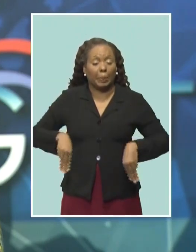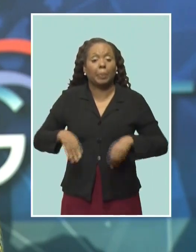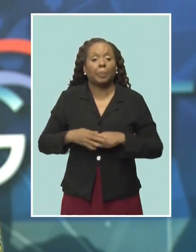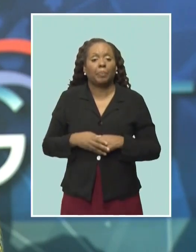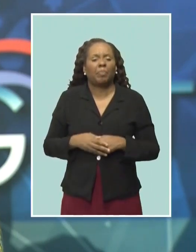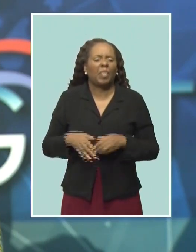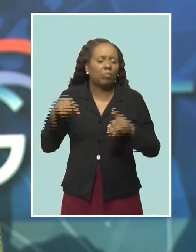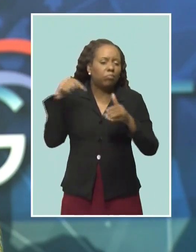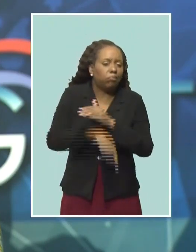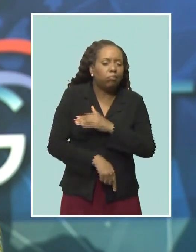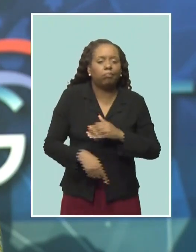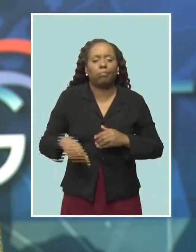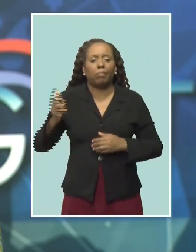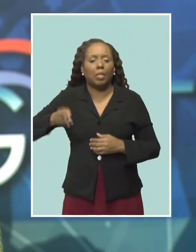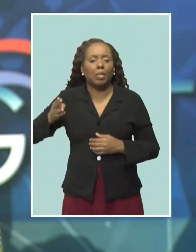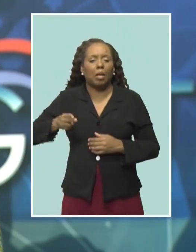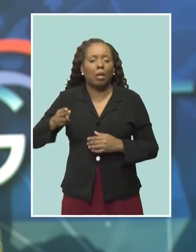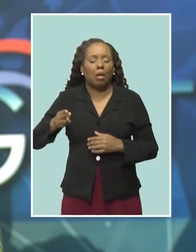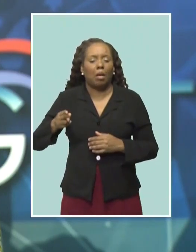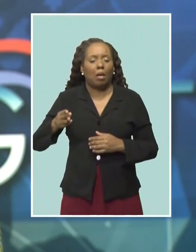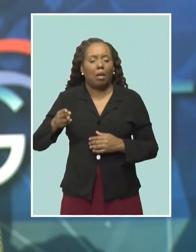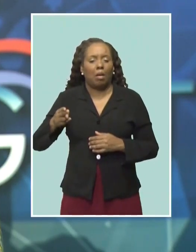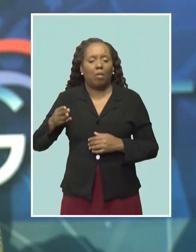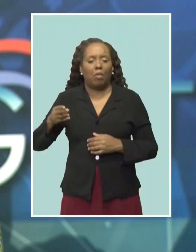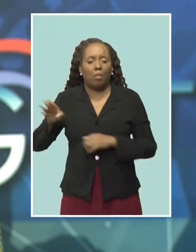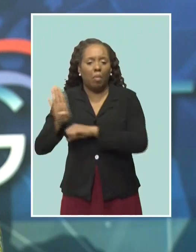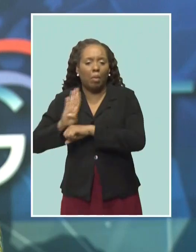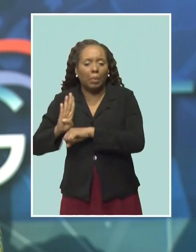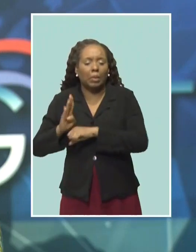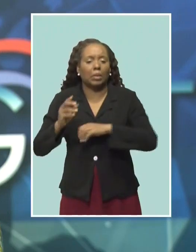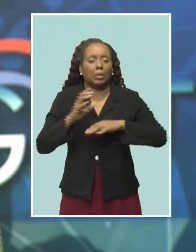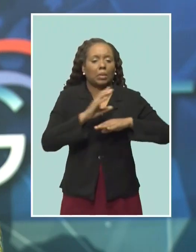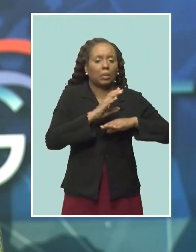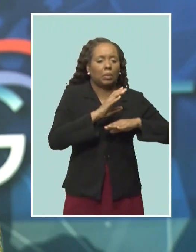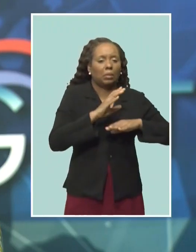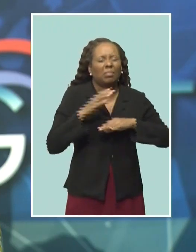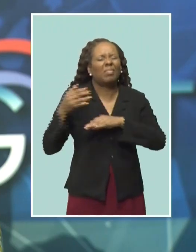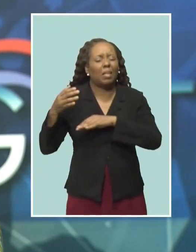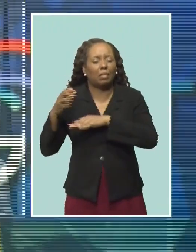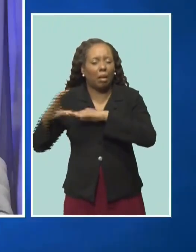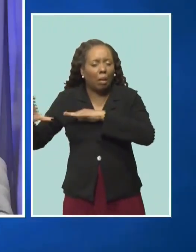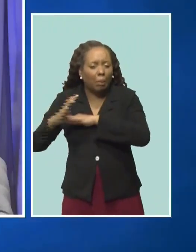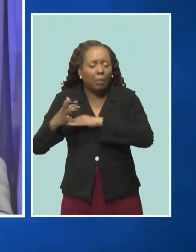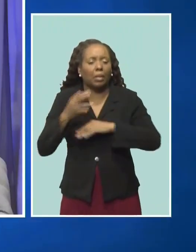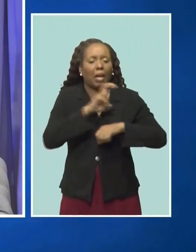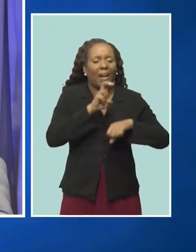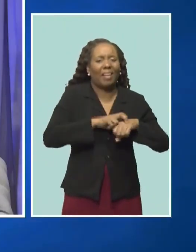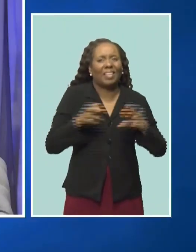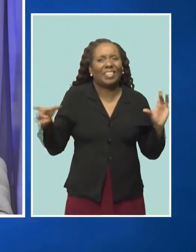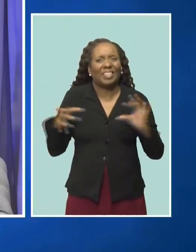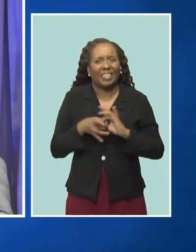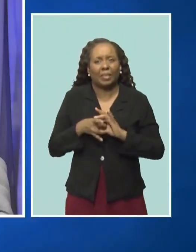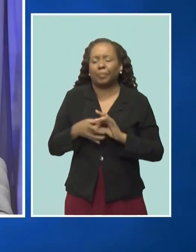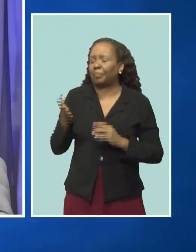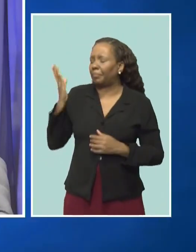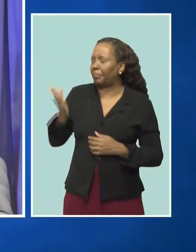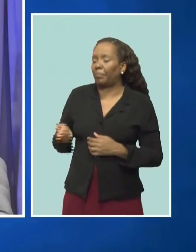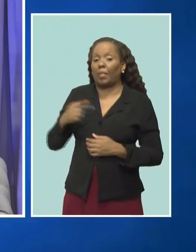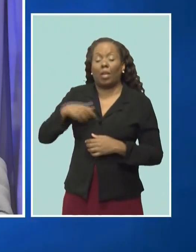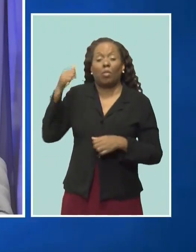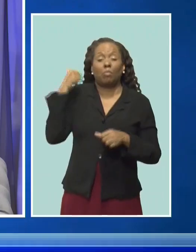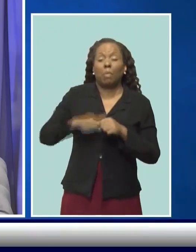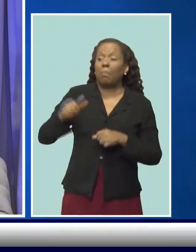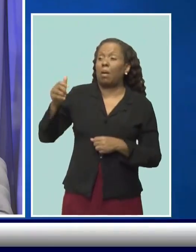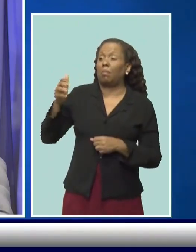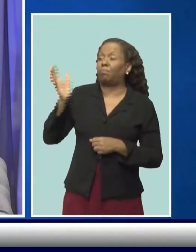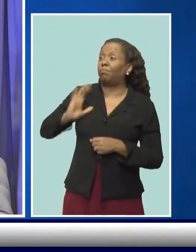and complex historical connections between Ireland and the Caribbean. Even on my first visit here, I could see